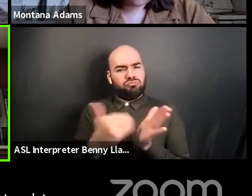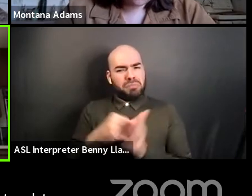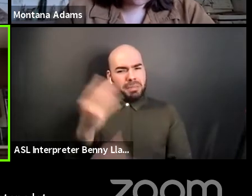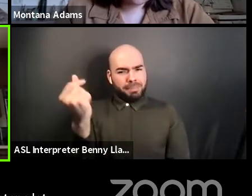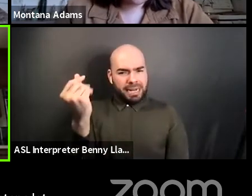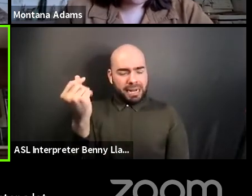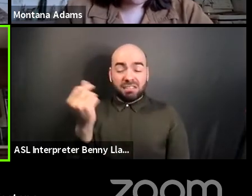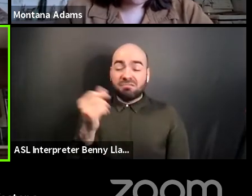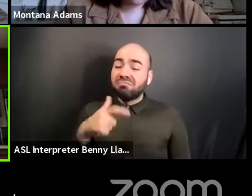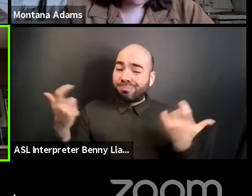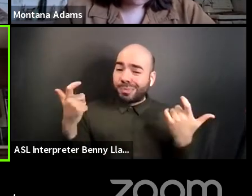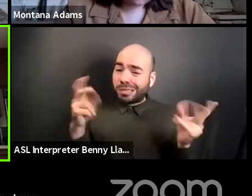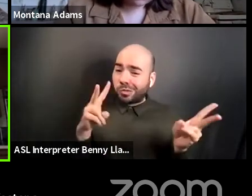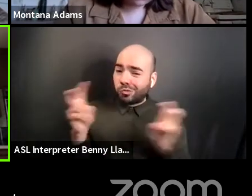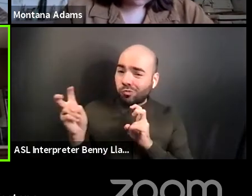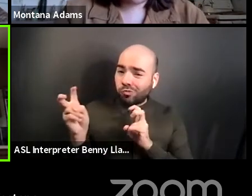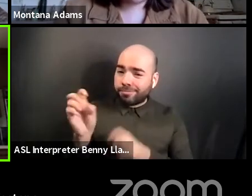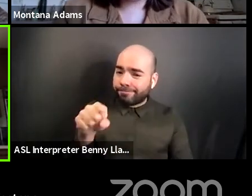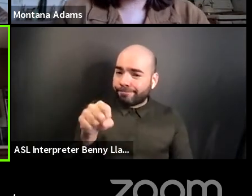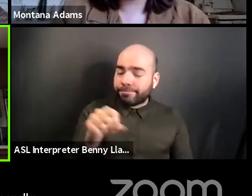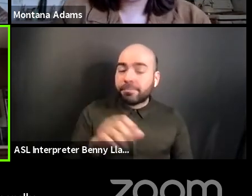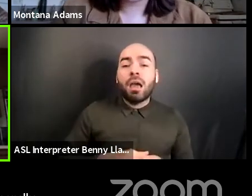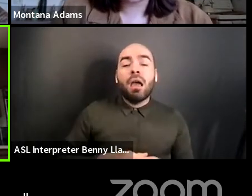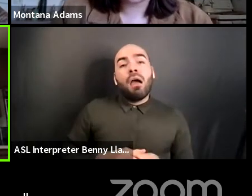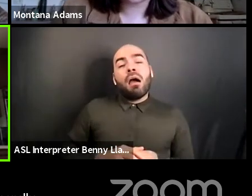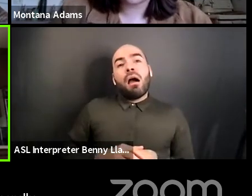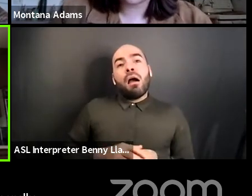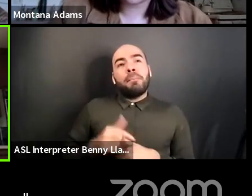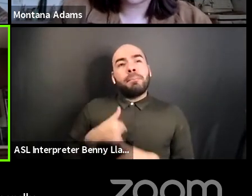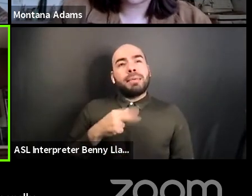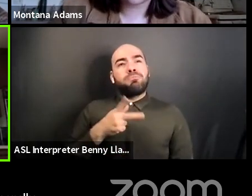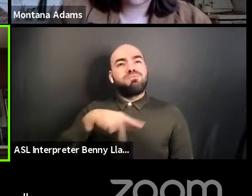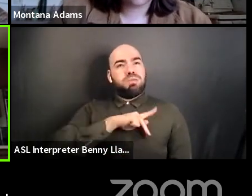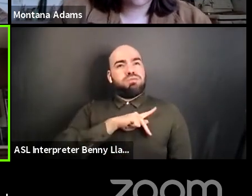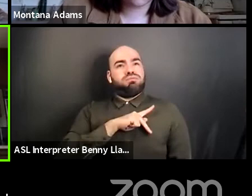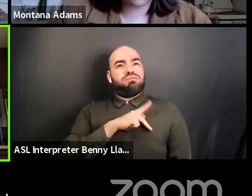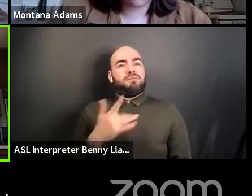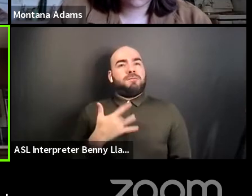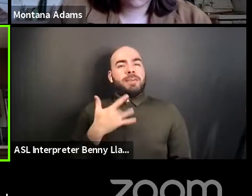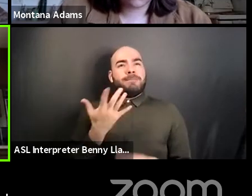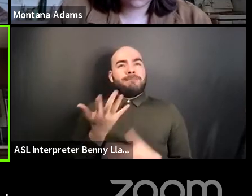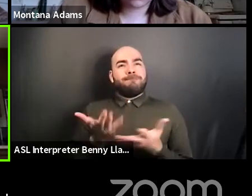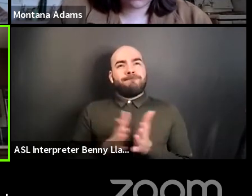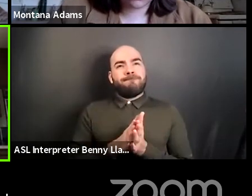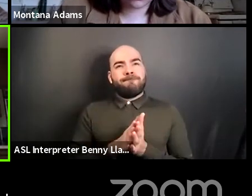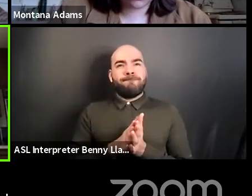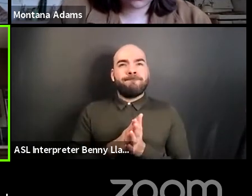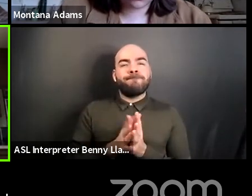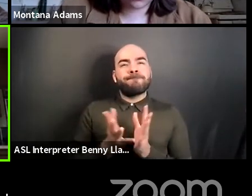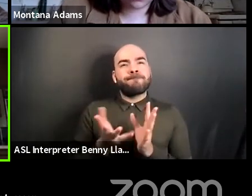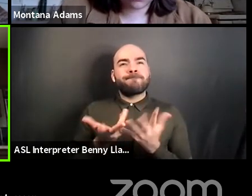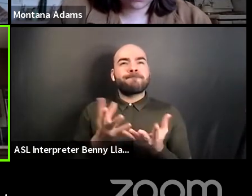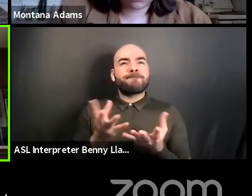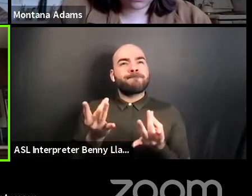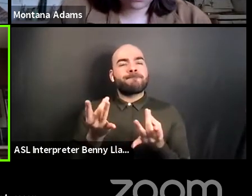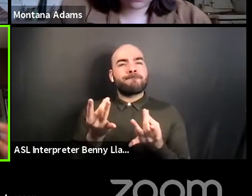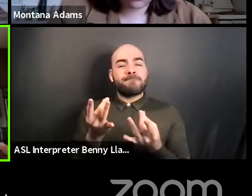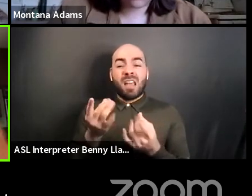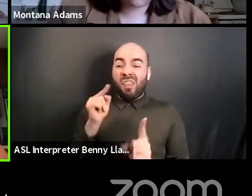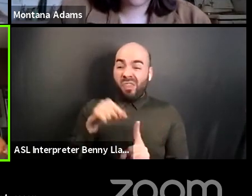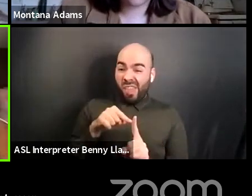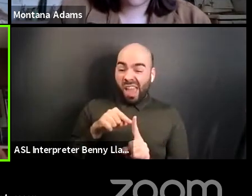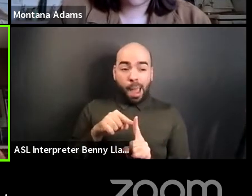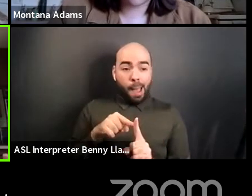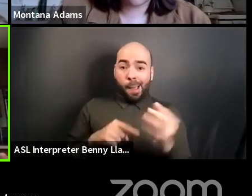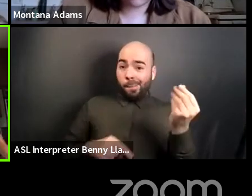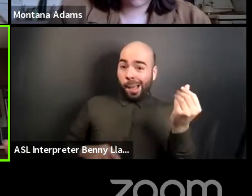and I personally have a hard time seeing, you know, that ever being, you know, divested from